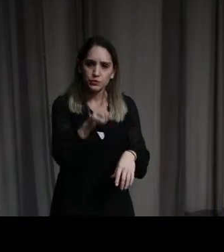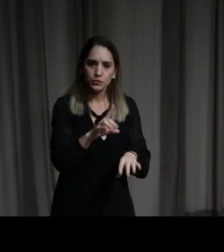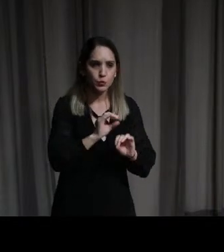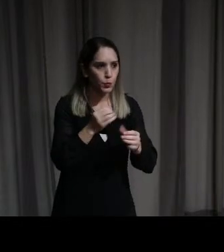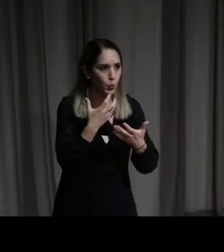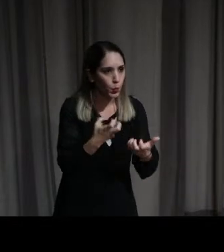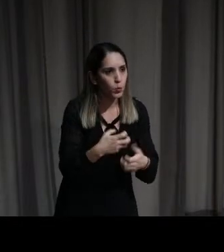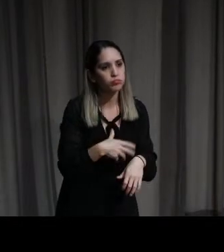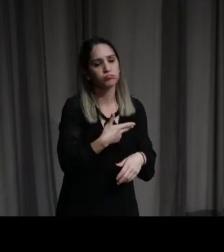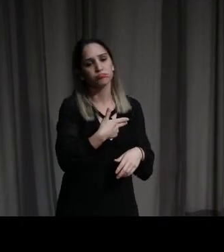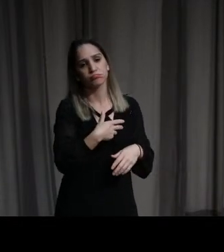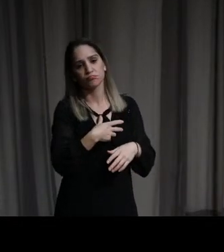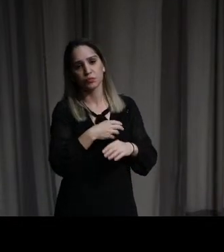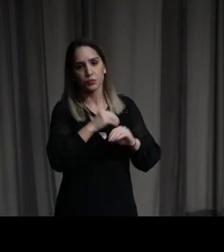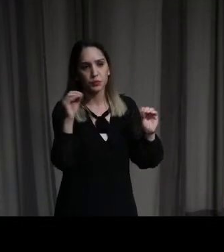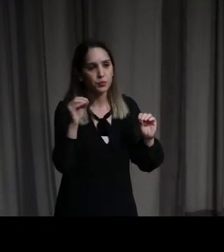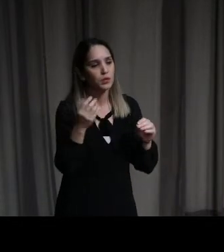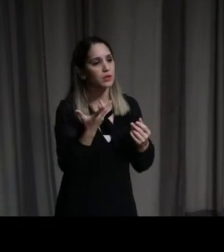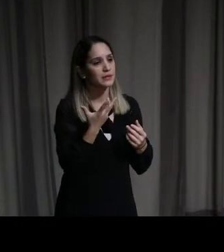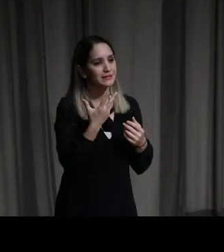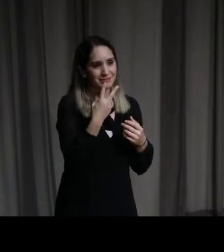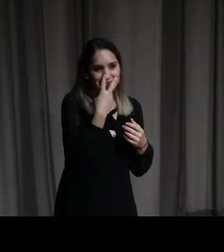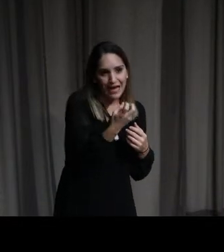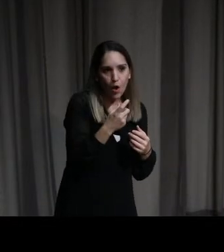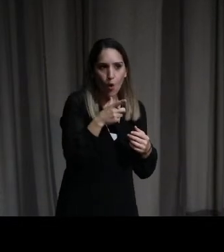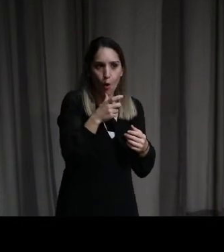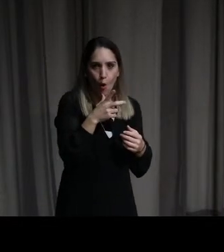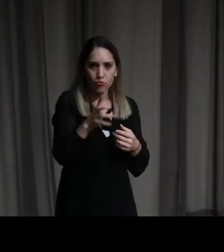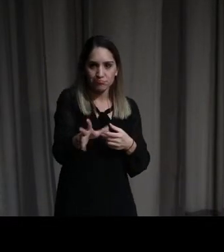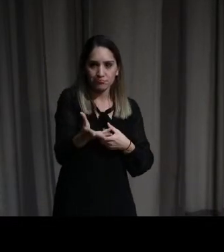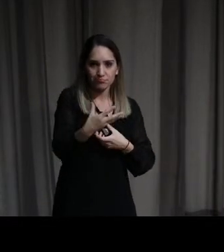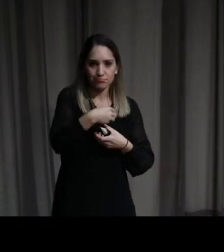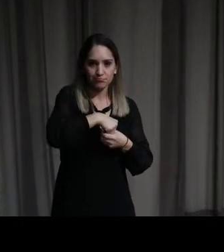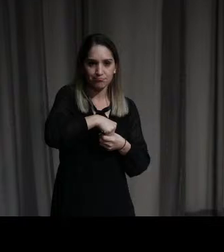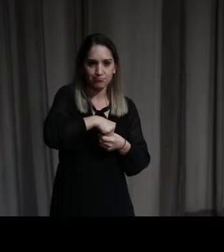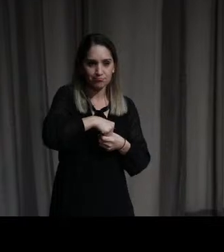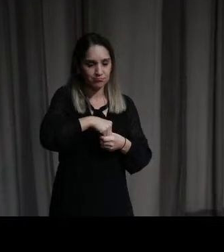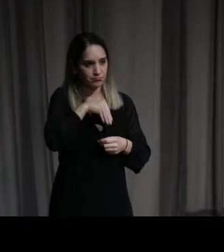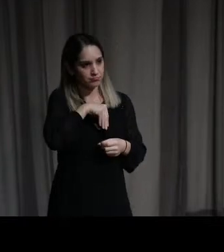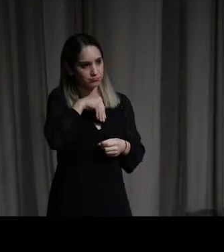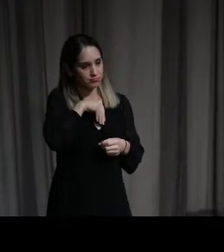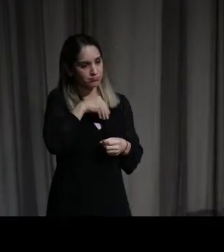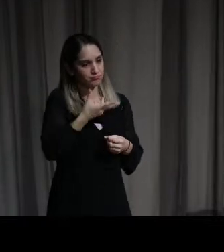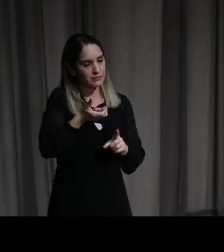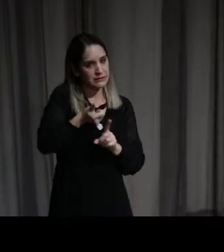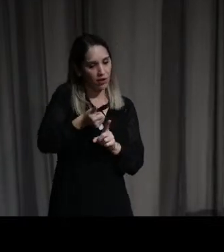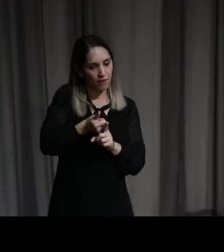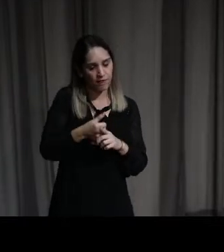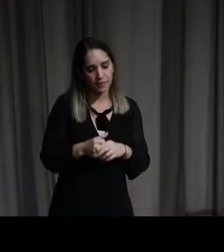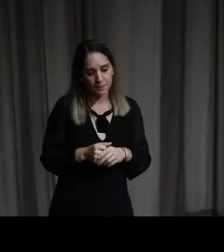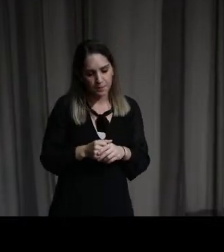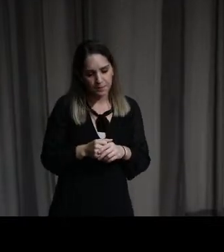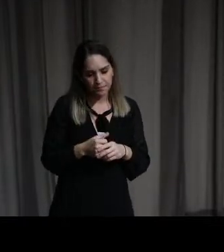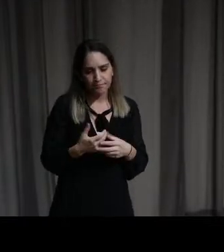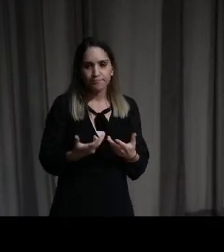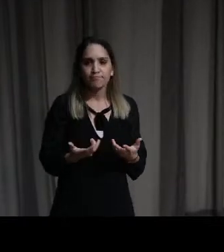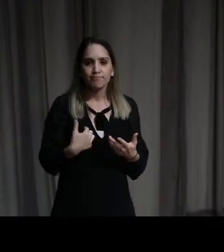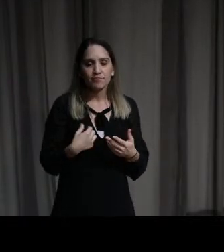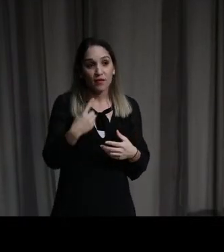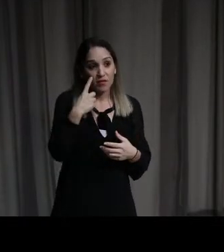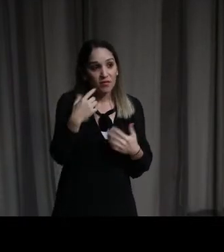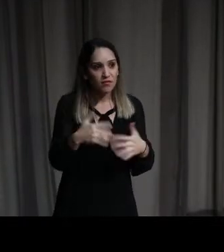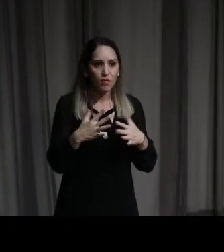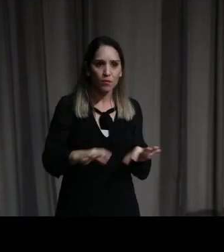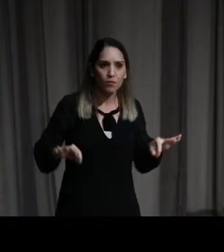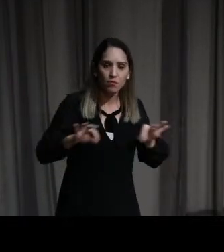this was a part of who he was. Right. And although I don't consider it to be the